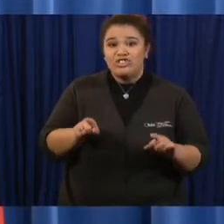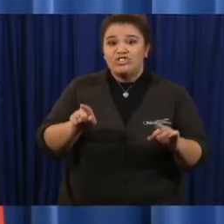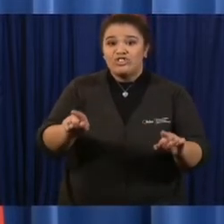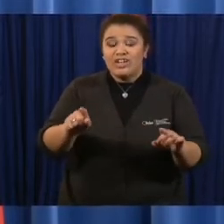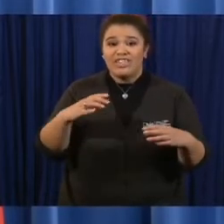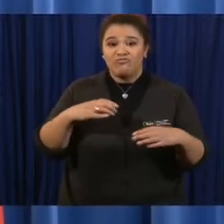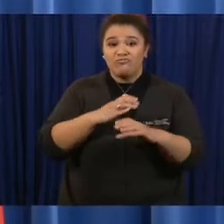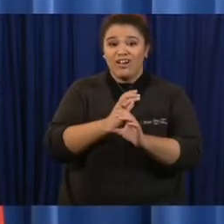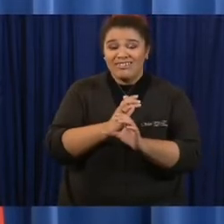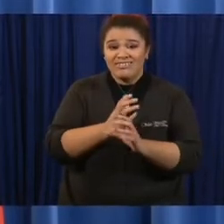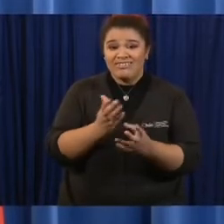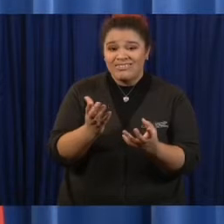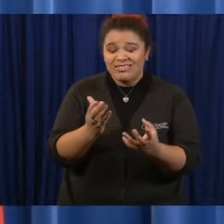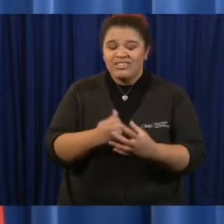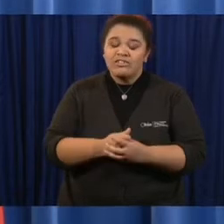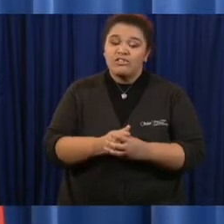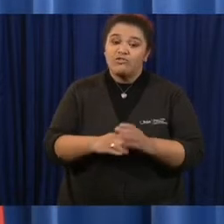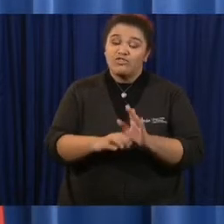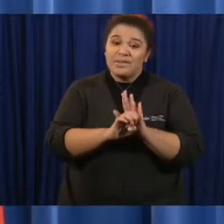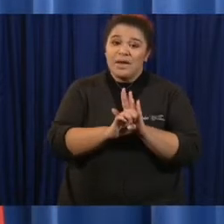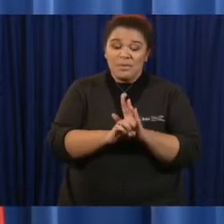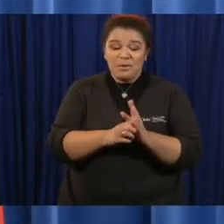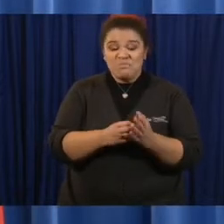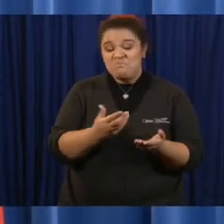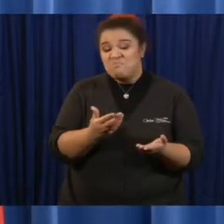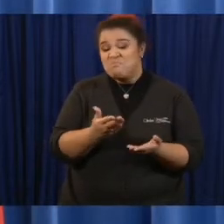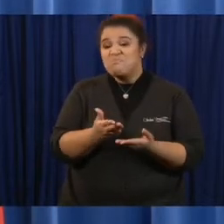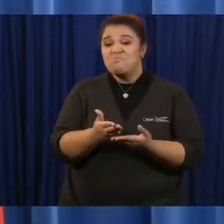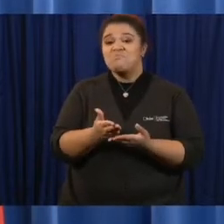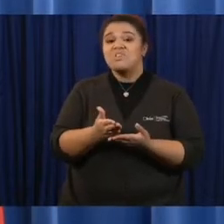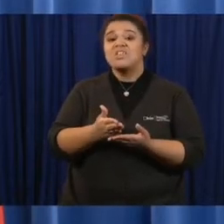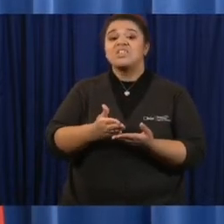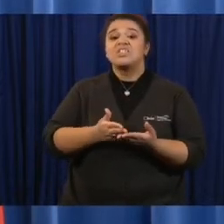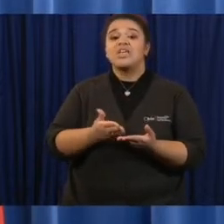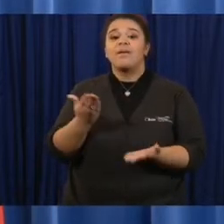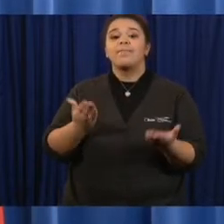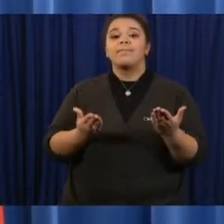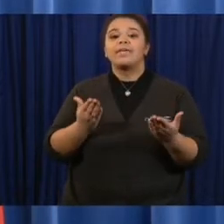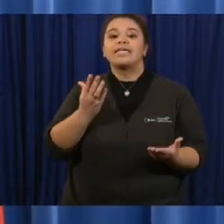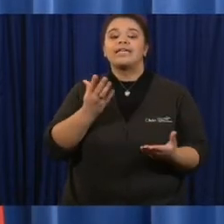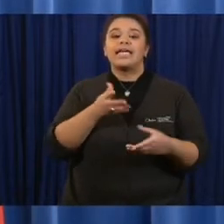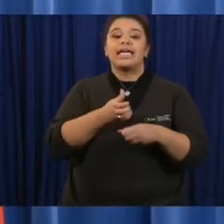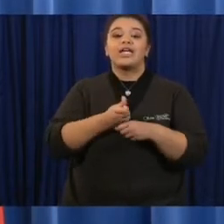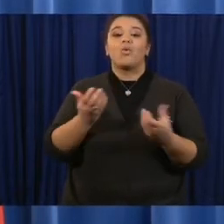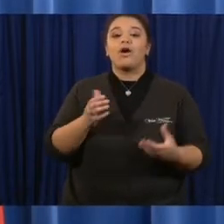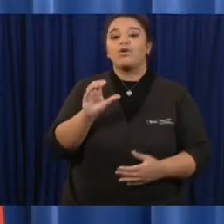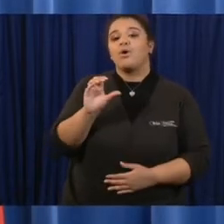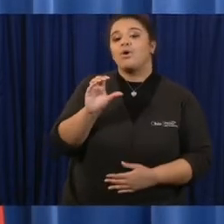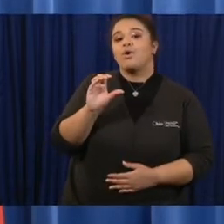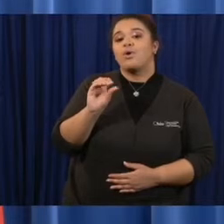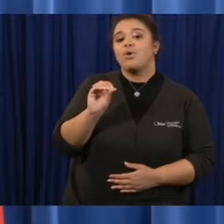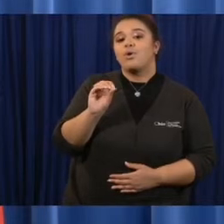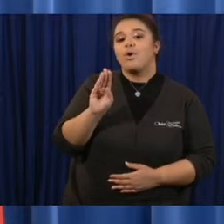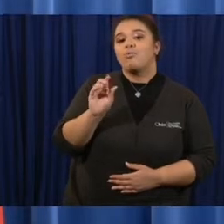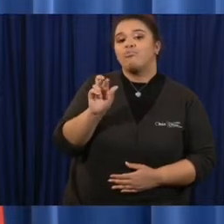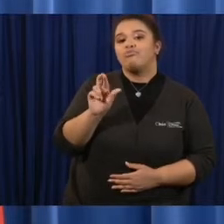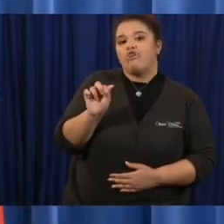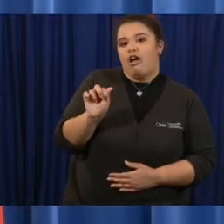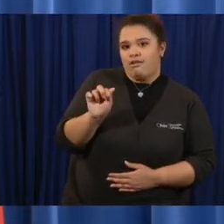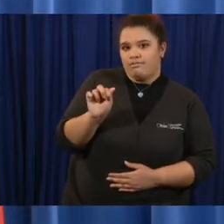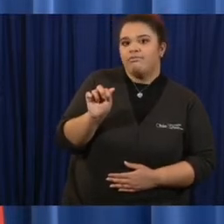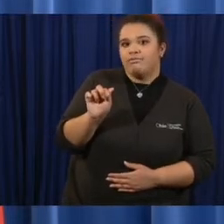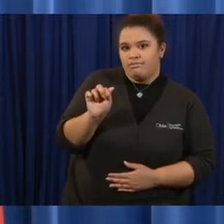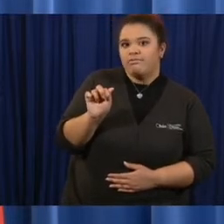example, some of them might be getting the Cobra options. So what are their